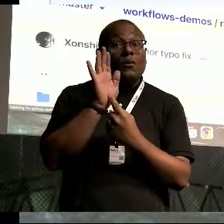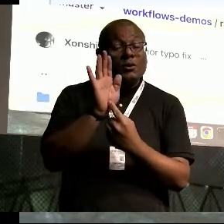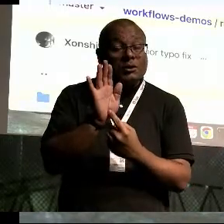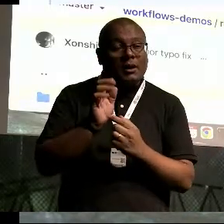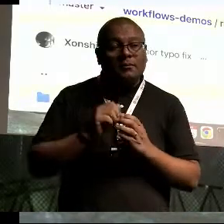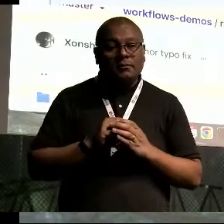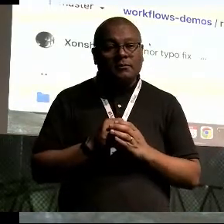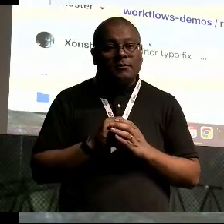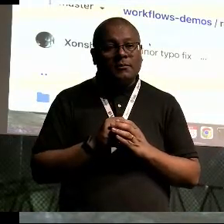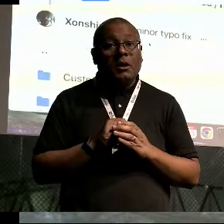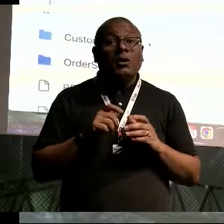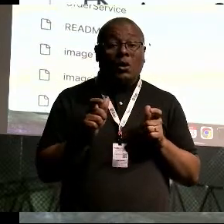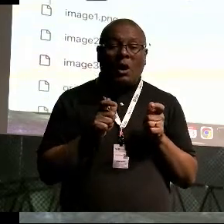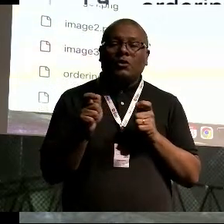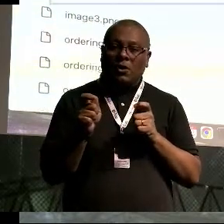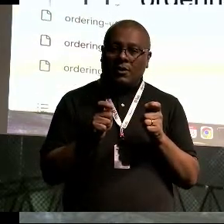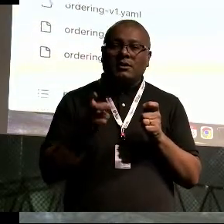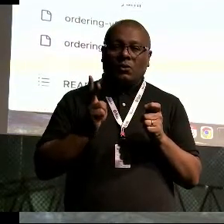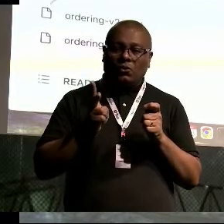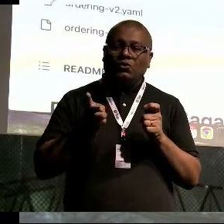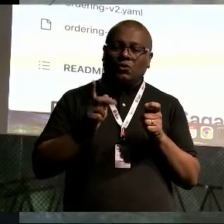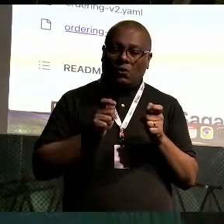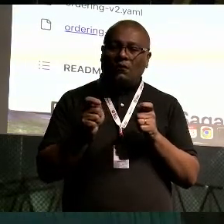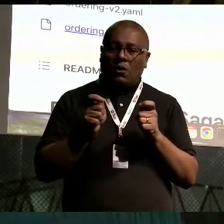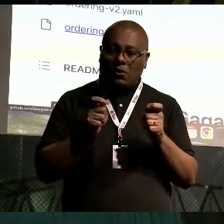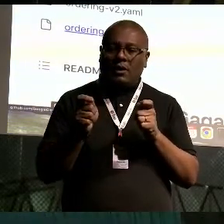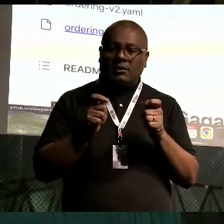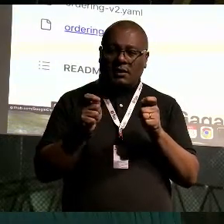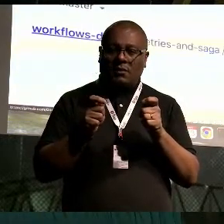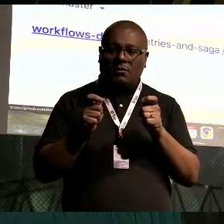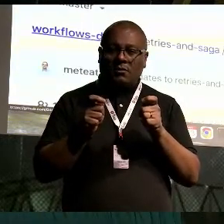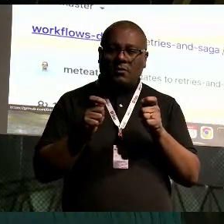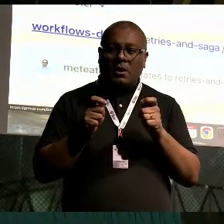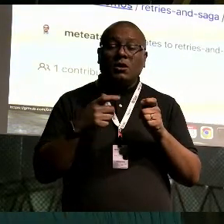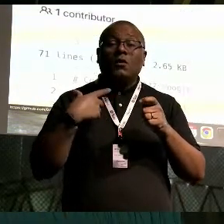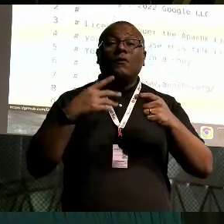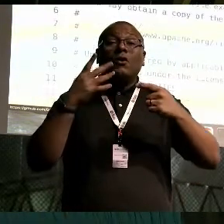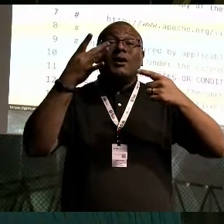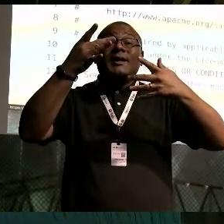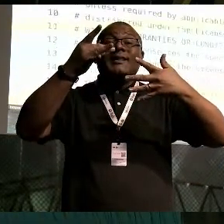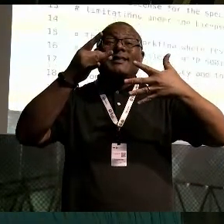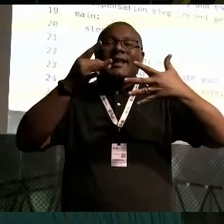in orchestration. So if you look at the definition of the orchestration,